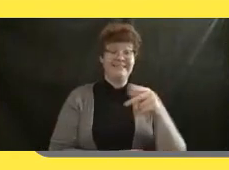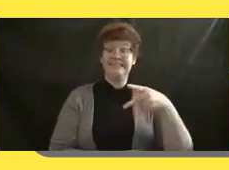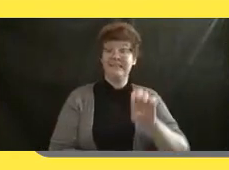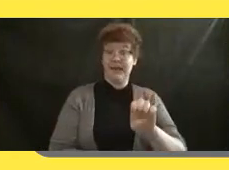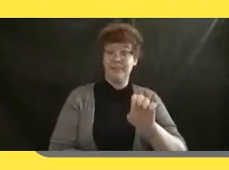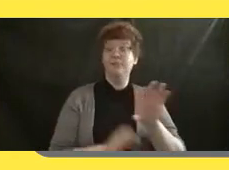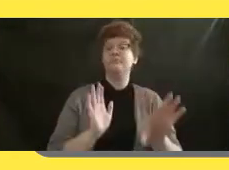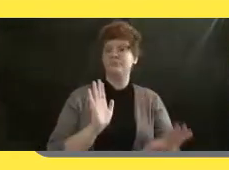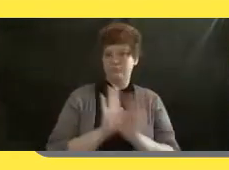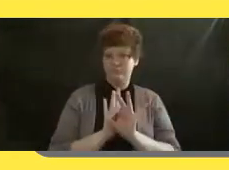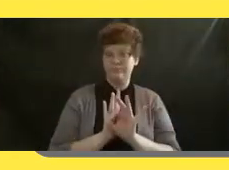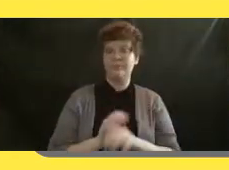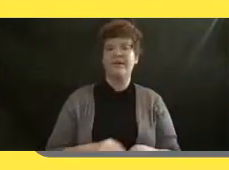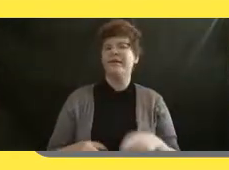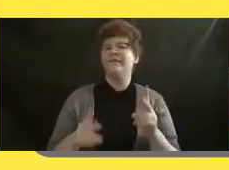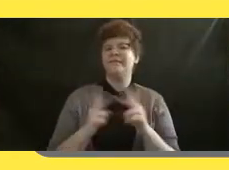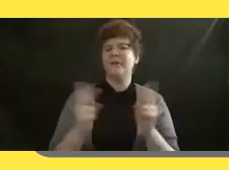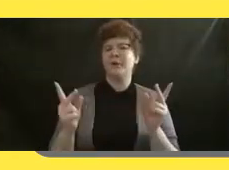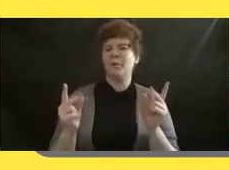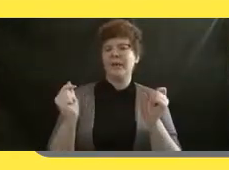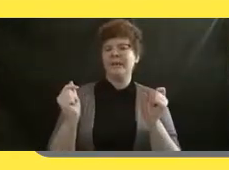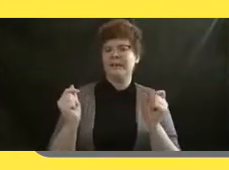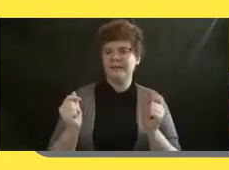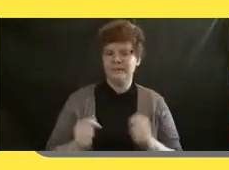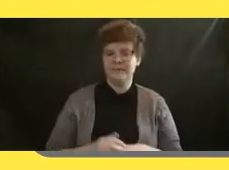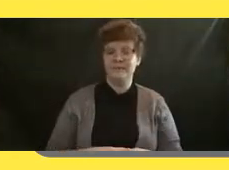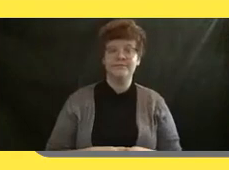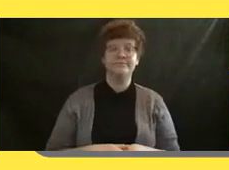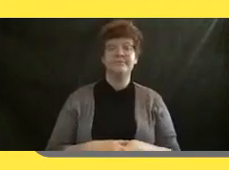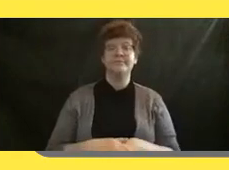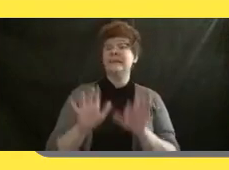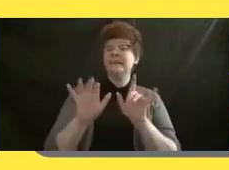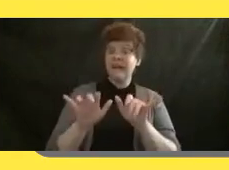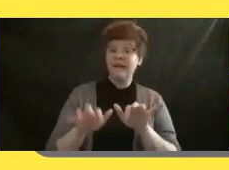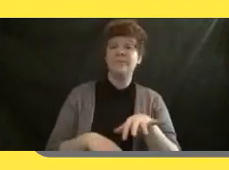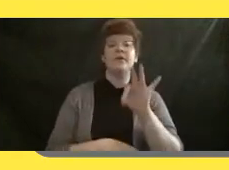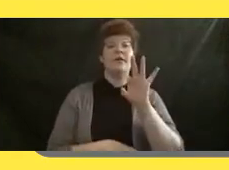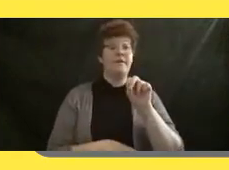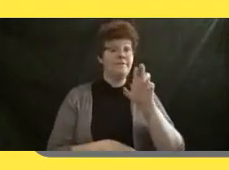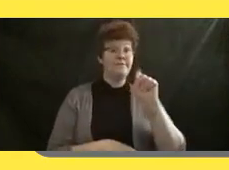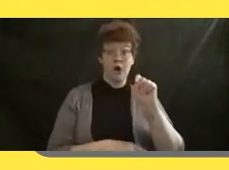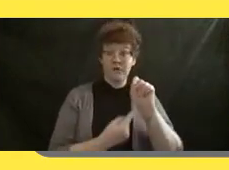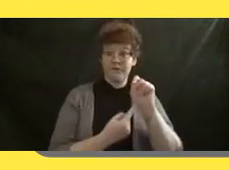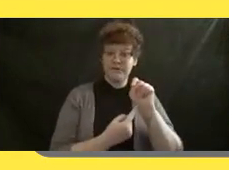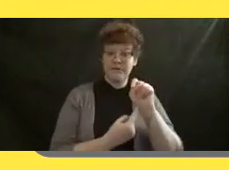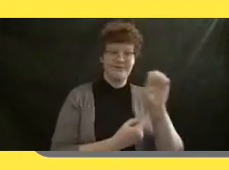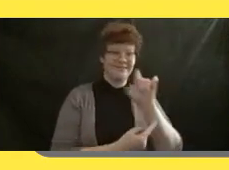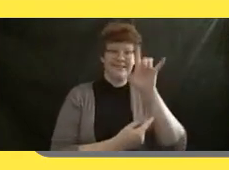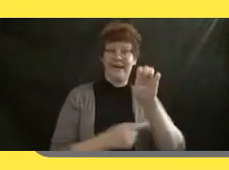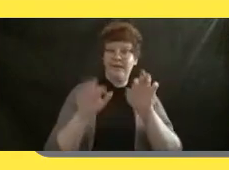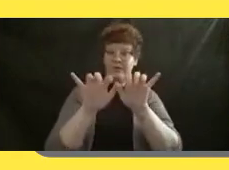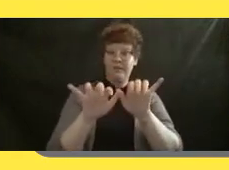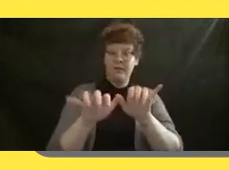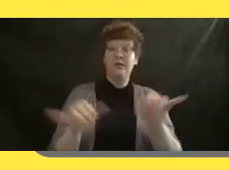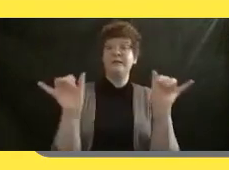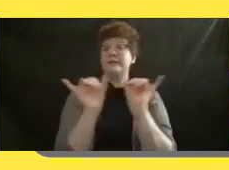on very quickly on the fly. Not only type, the font, but the size and any other attributes that